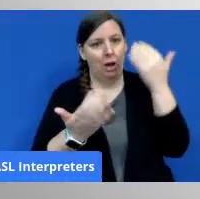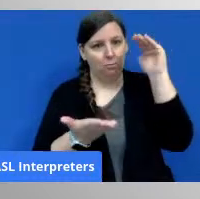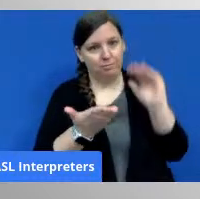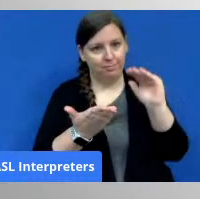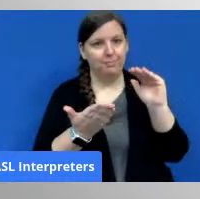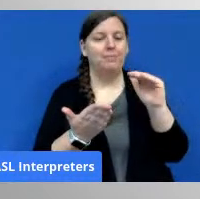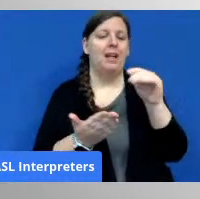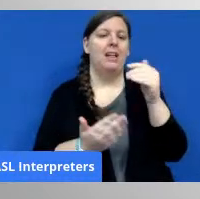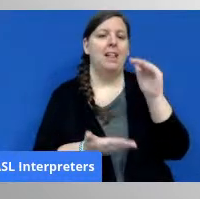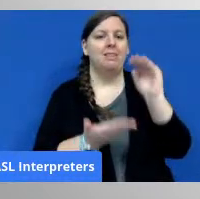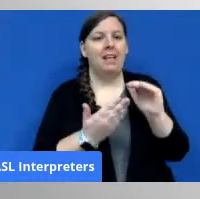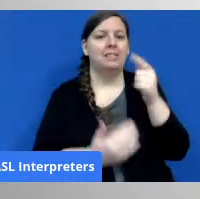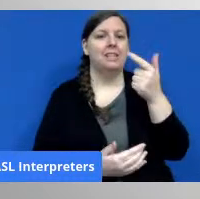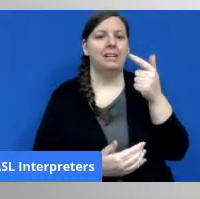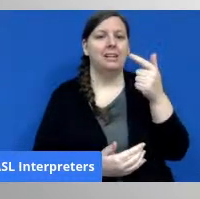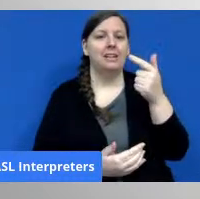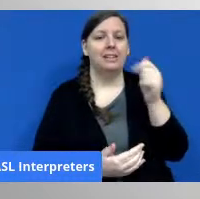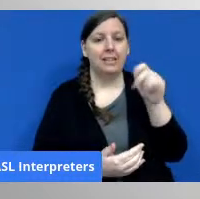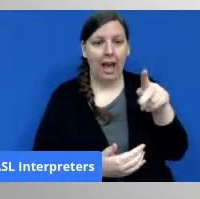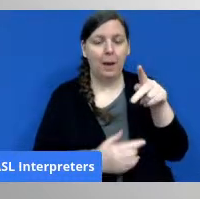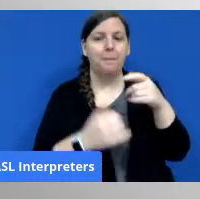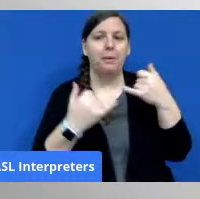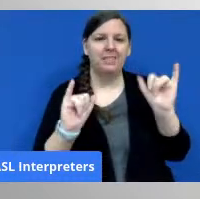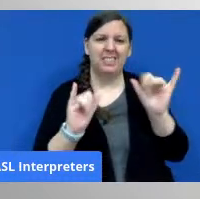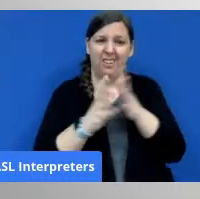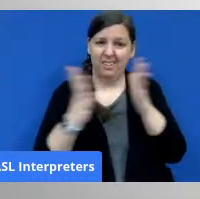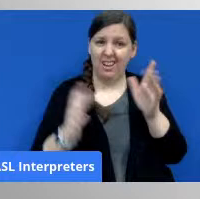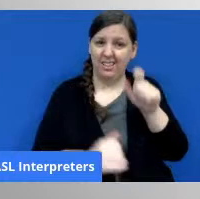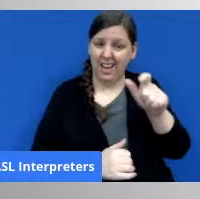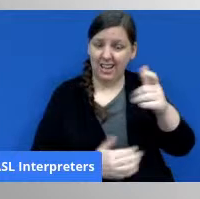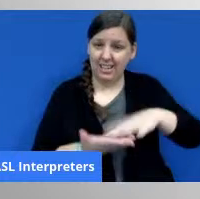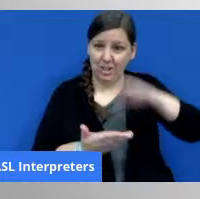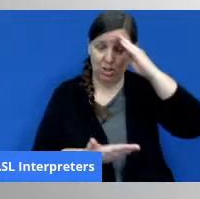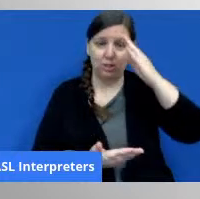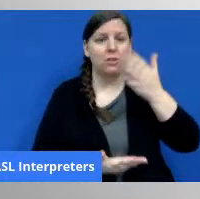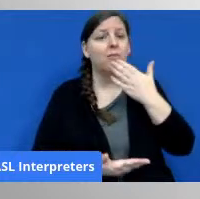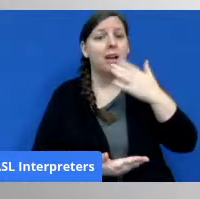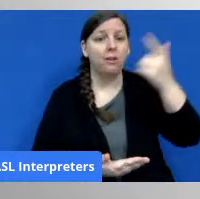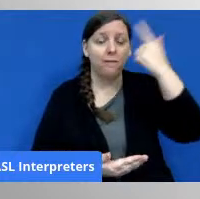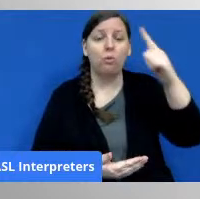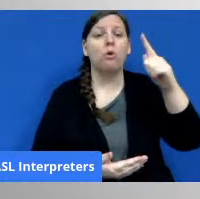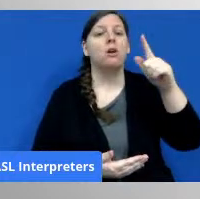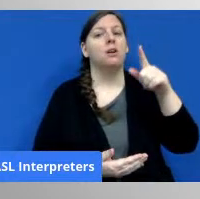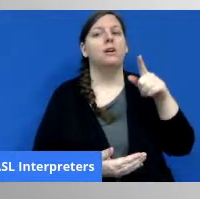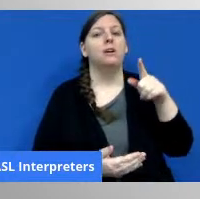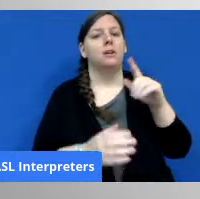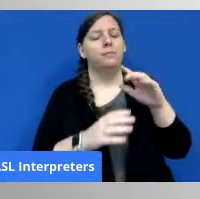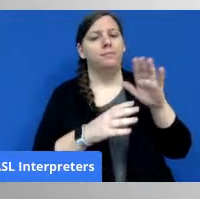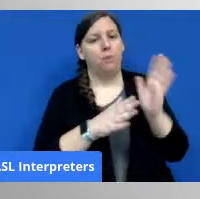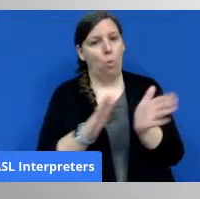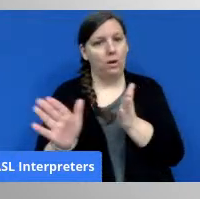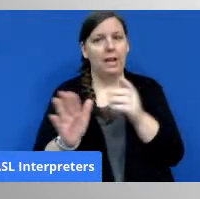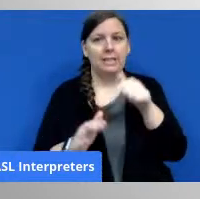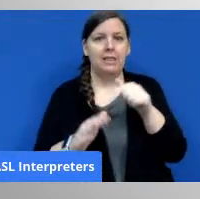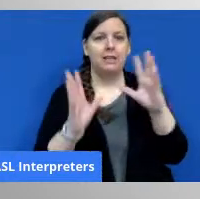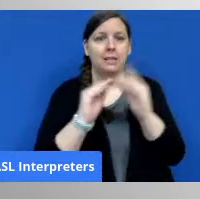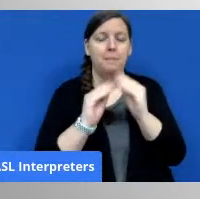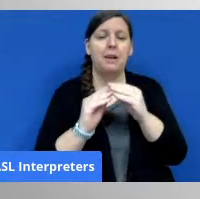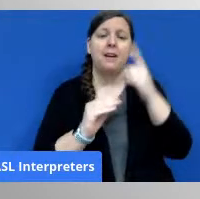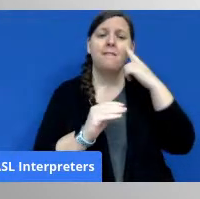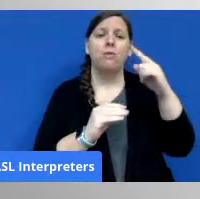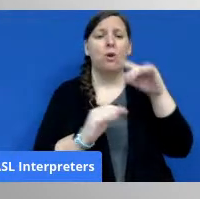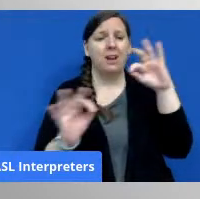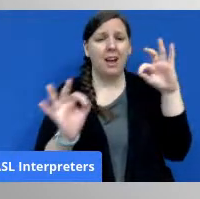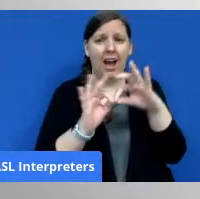together and put these presentations together. I guess when I think of ideal situation, I'm mostly hoping that ideally we'll continue to